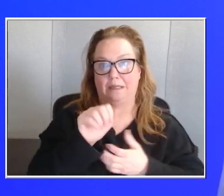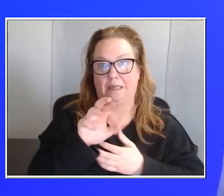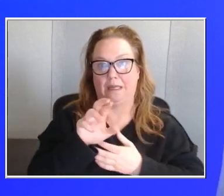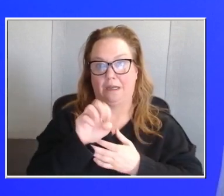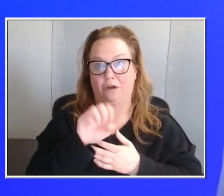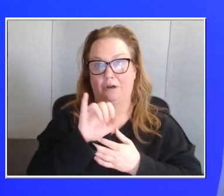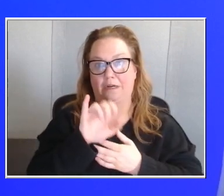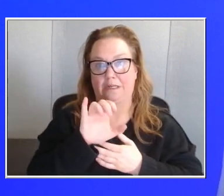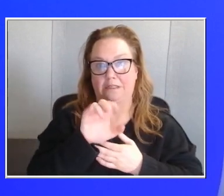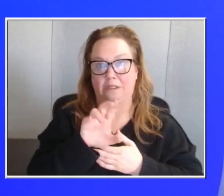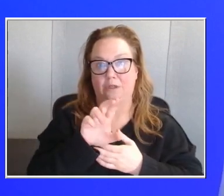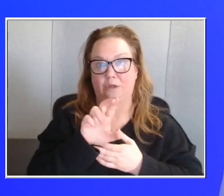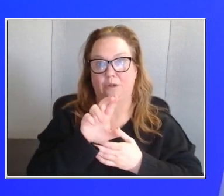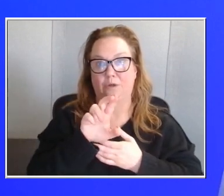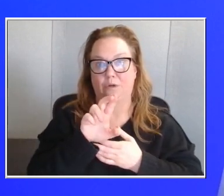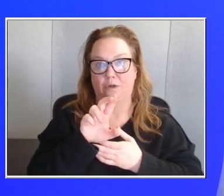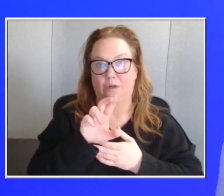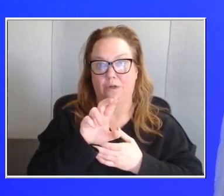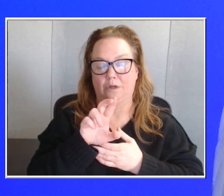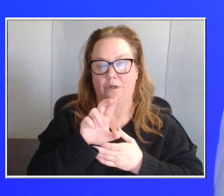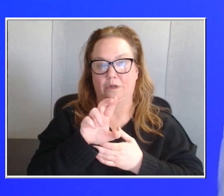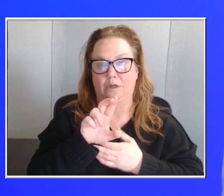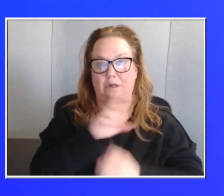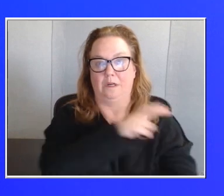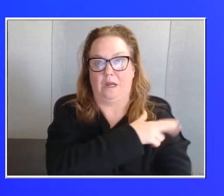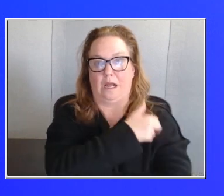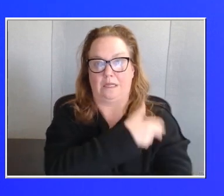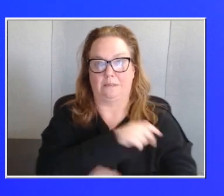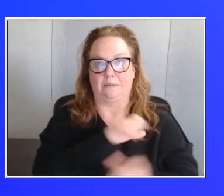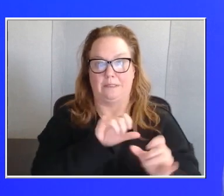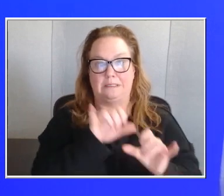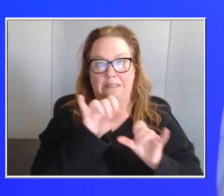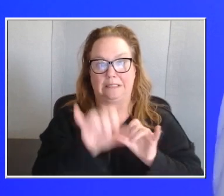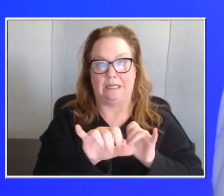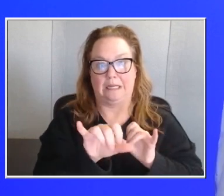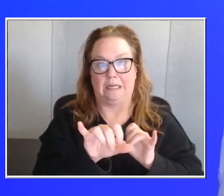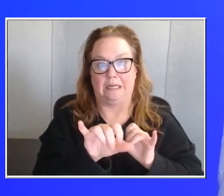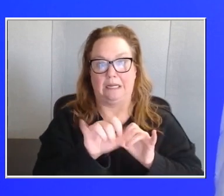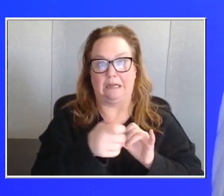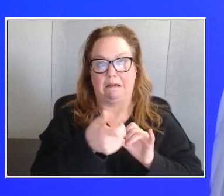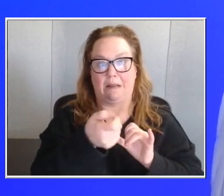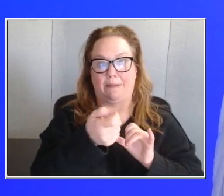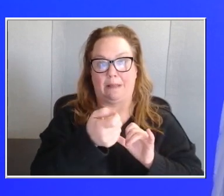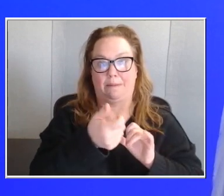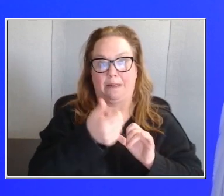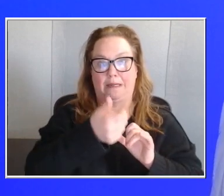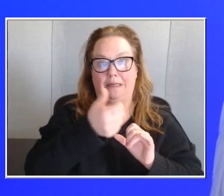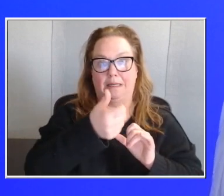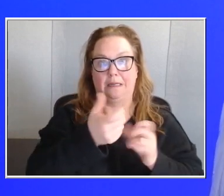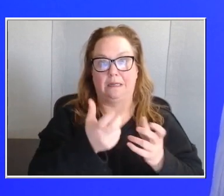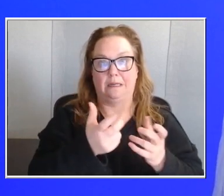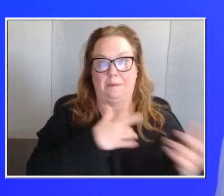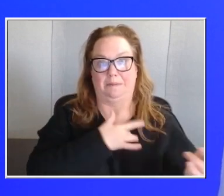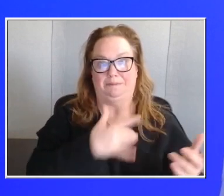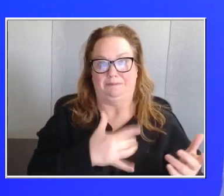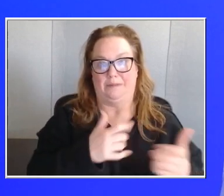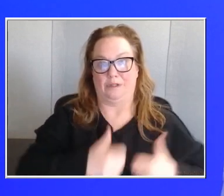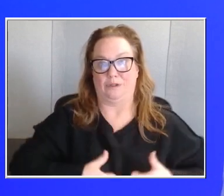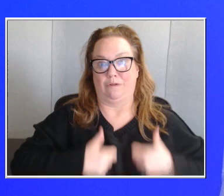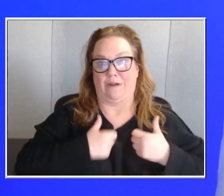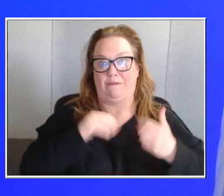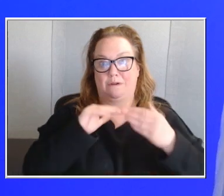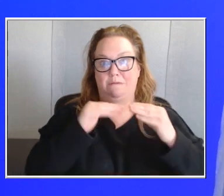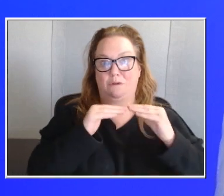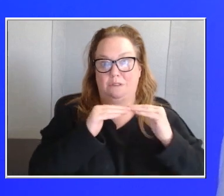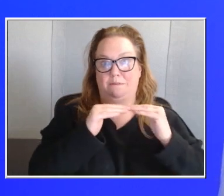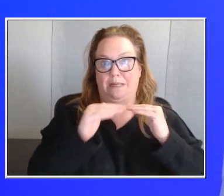ICU length of stay, hospital length of stay have all gone up a little bit, but we've generally been able to keep the survival rate the same,